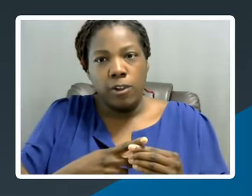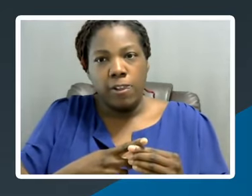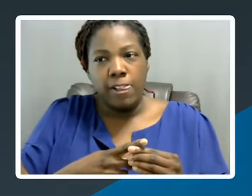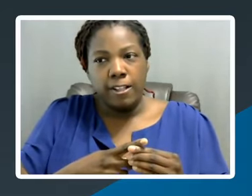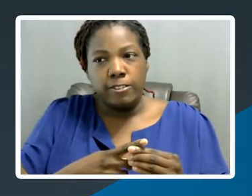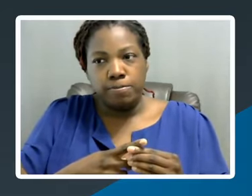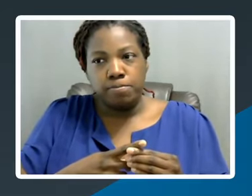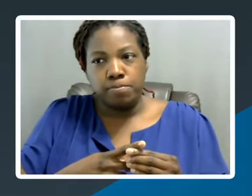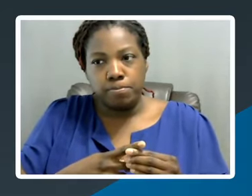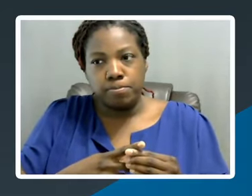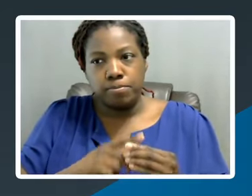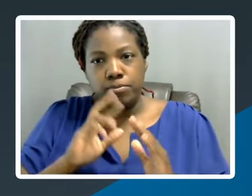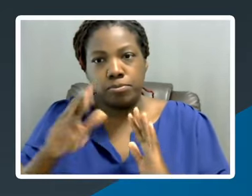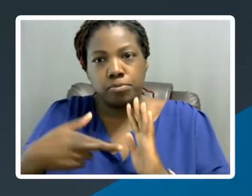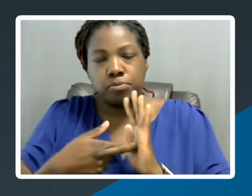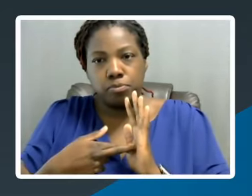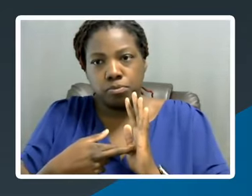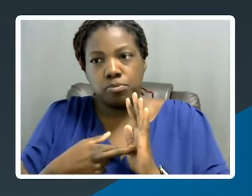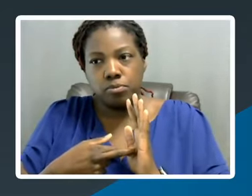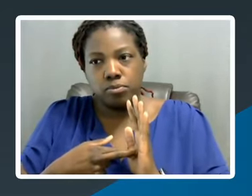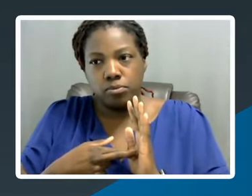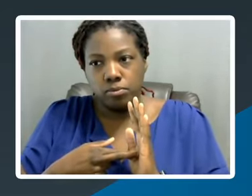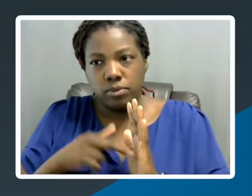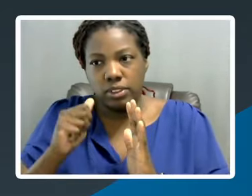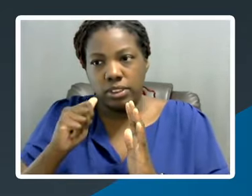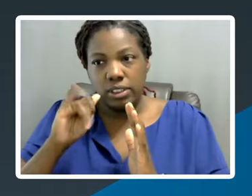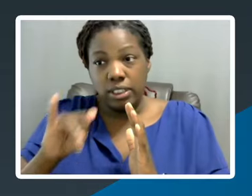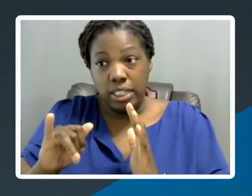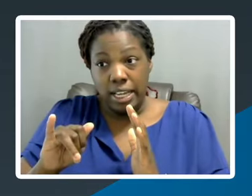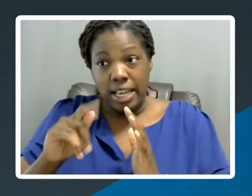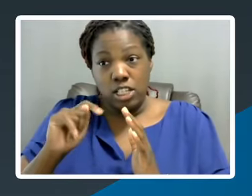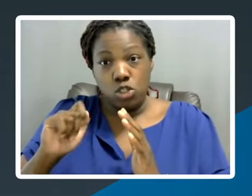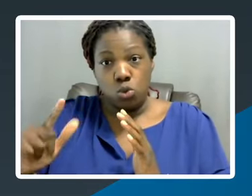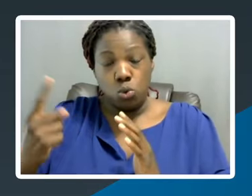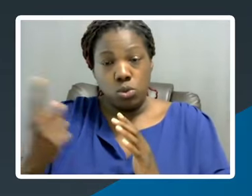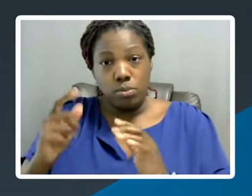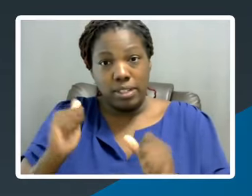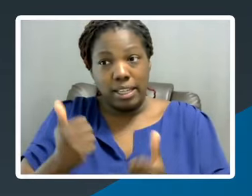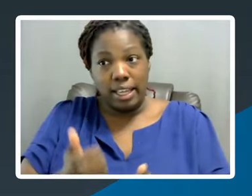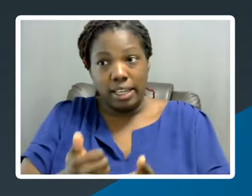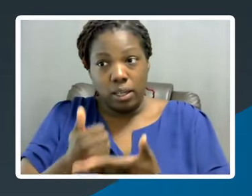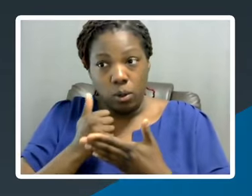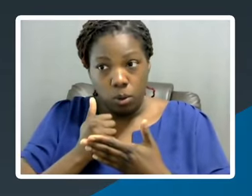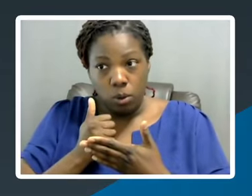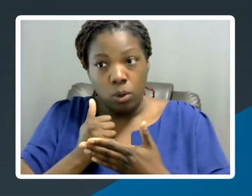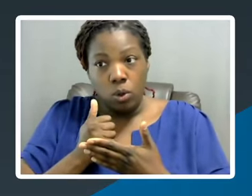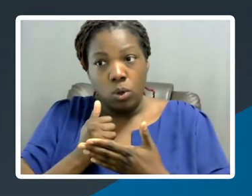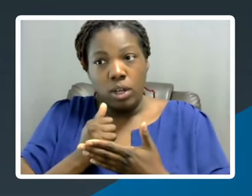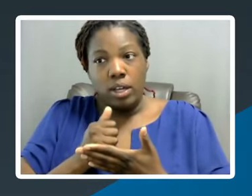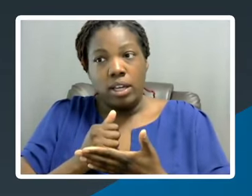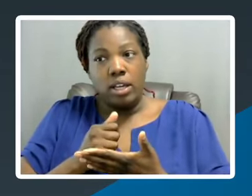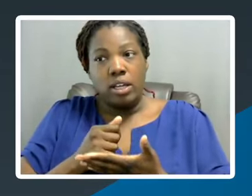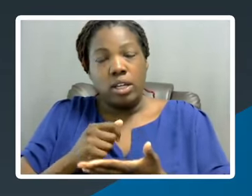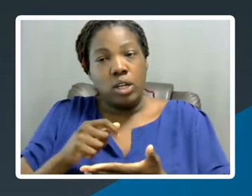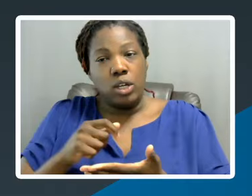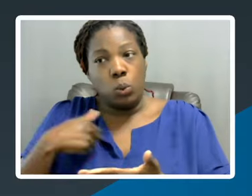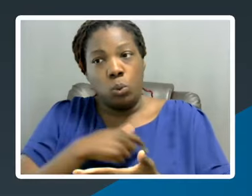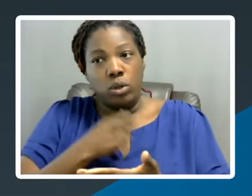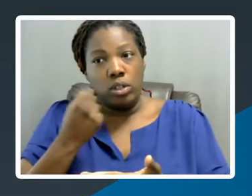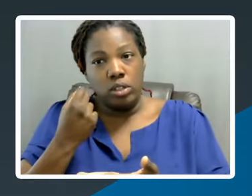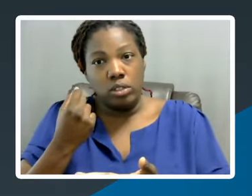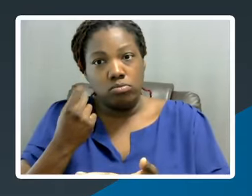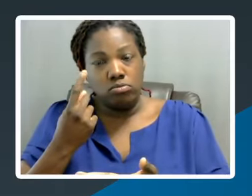the role of AI as a tool that can help us, and we know what we're really